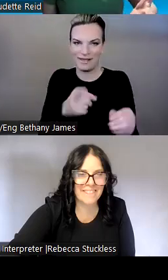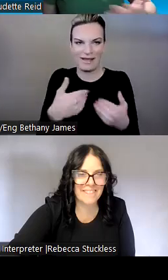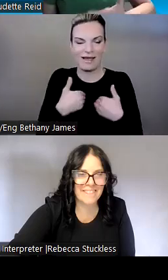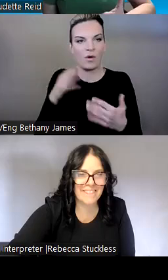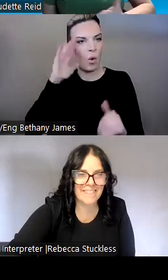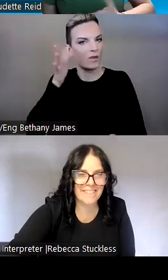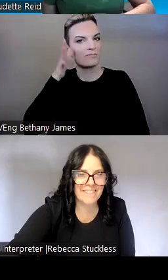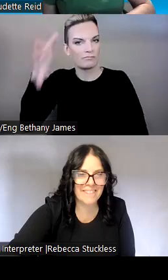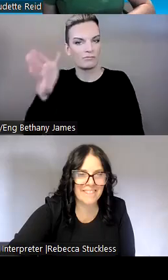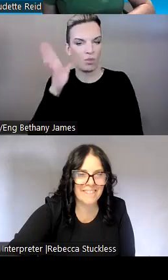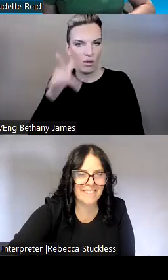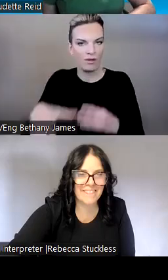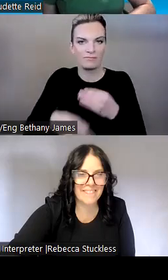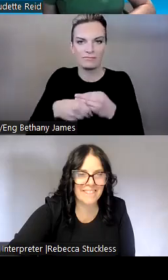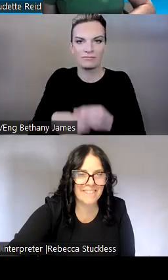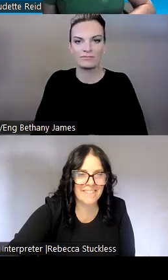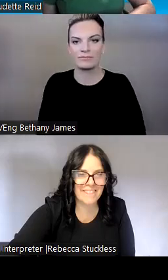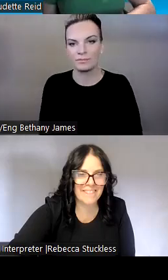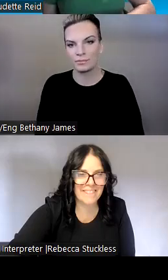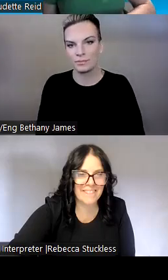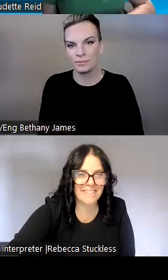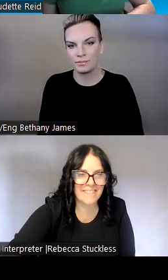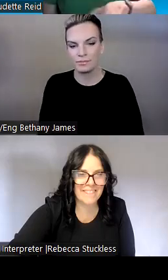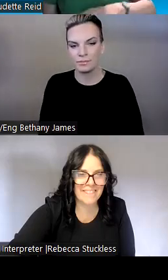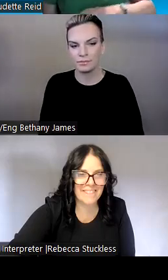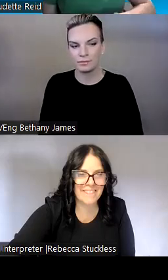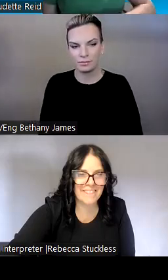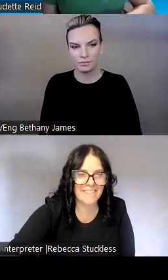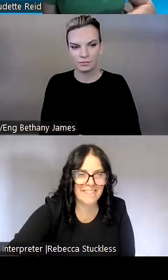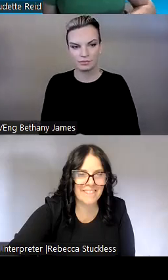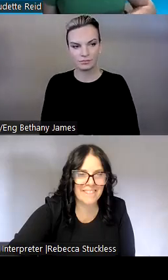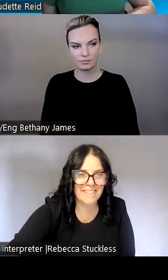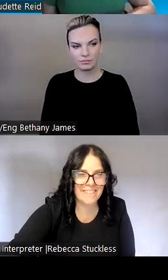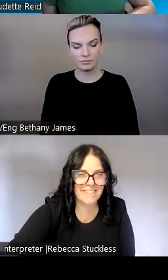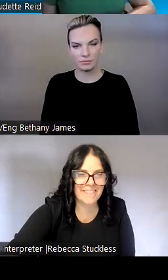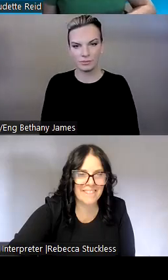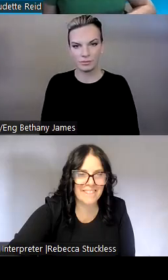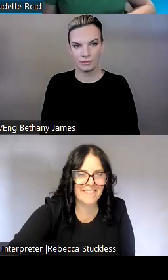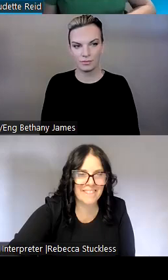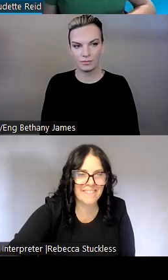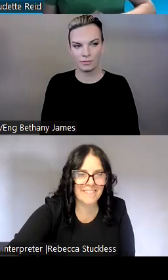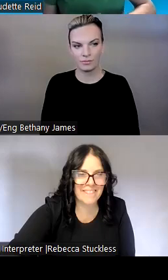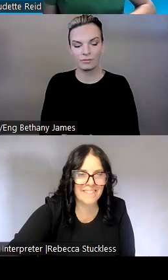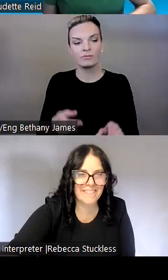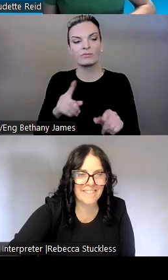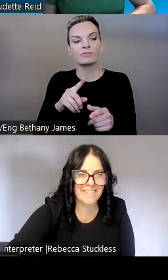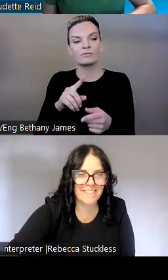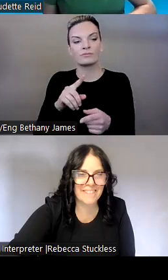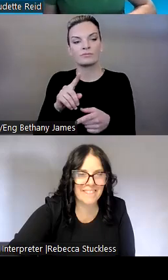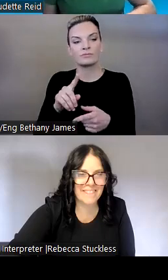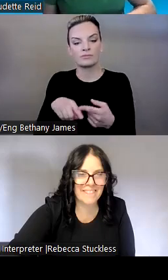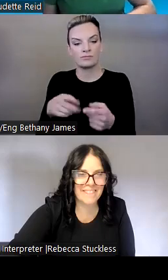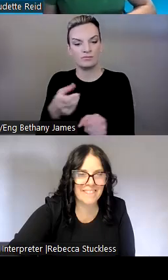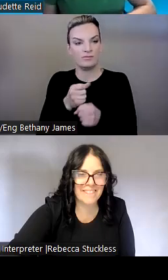go to the page and look for some information, you want to watch out for the date of the document. It's always dated,